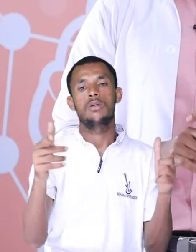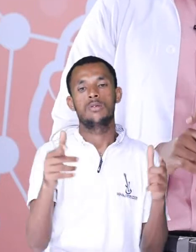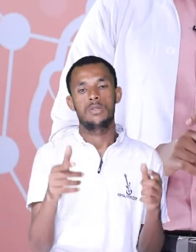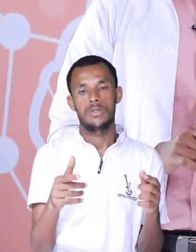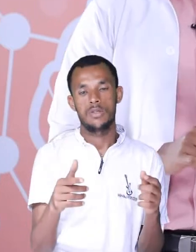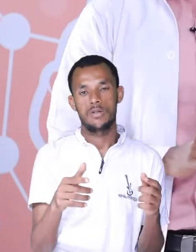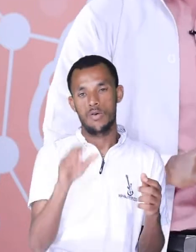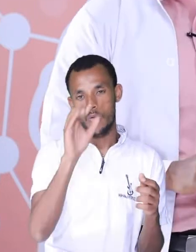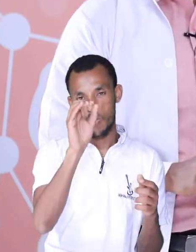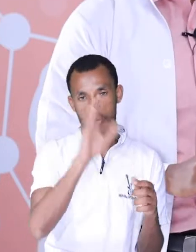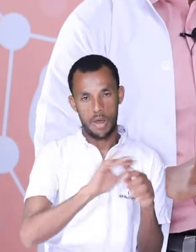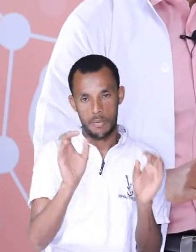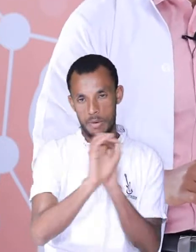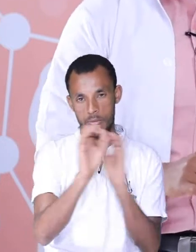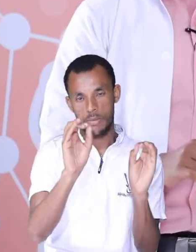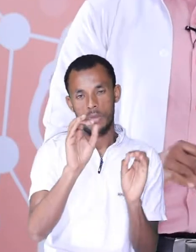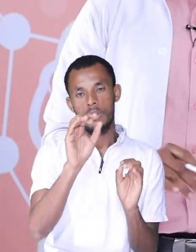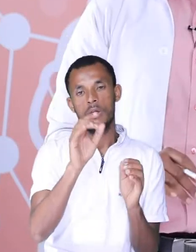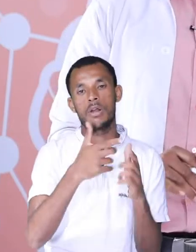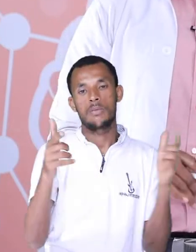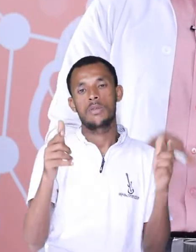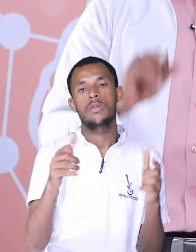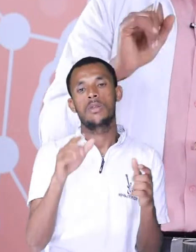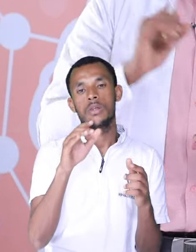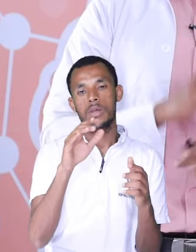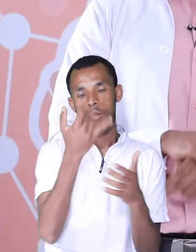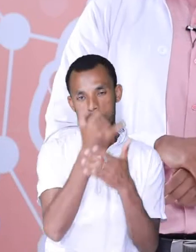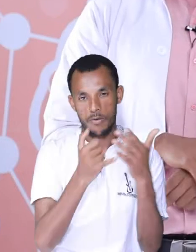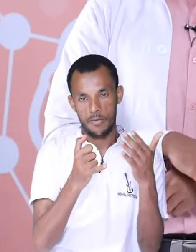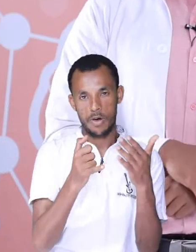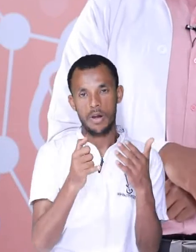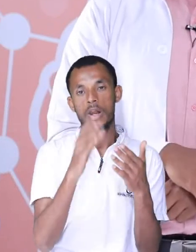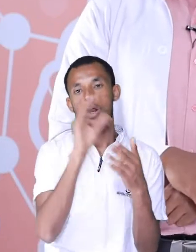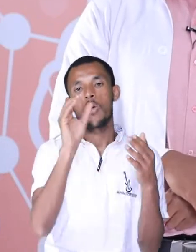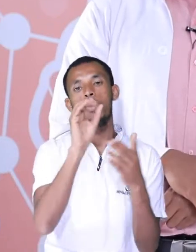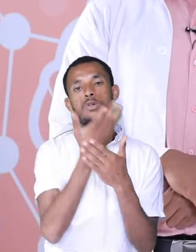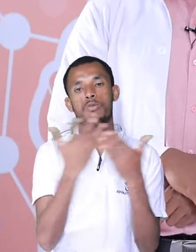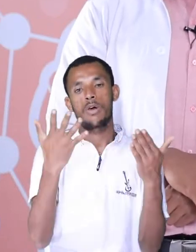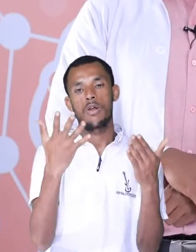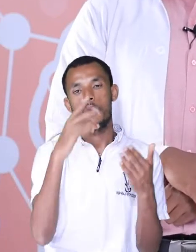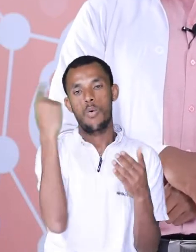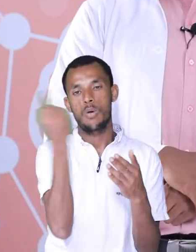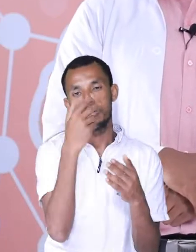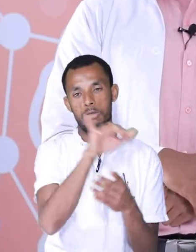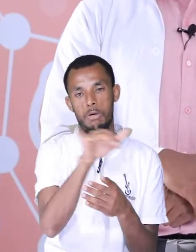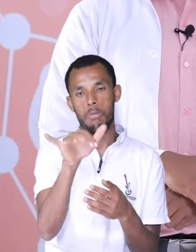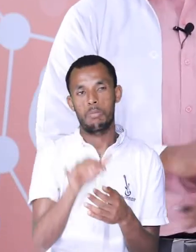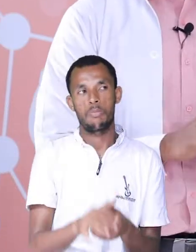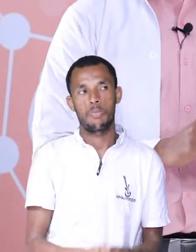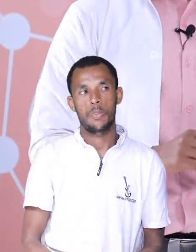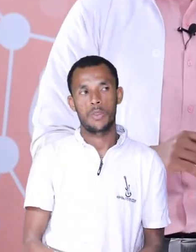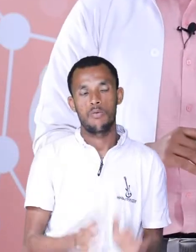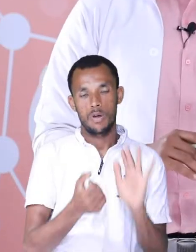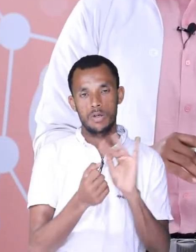at all. That means the image figure and the object figure is always the same.